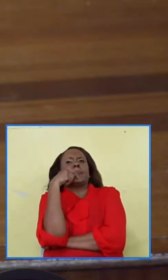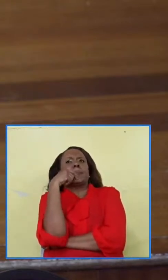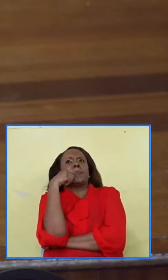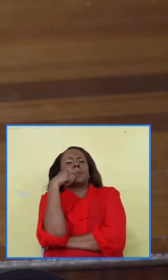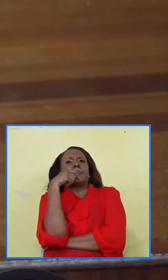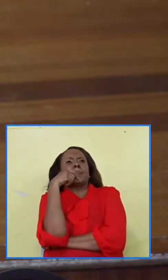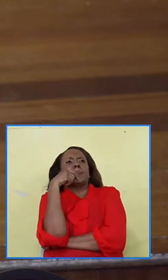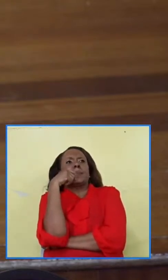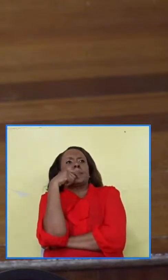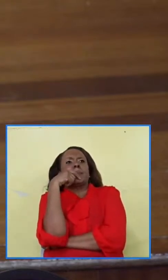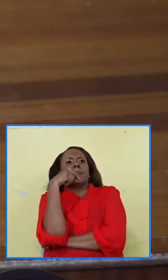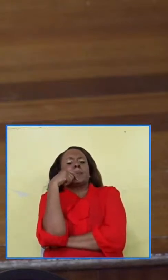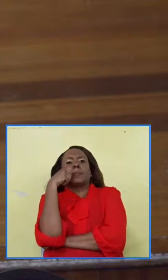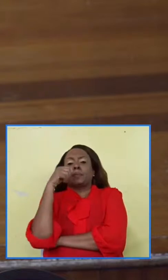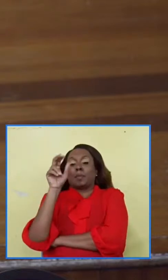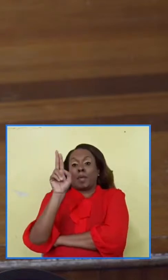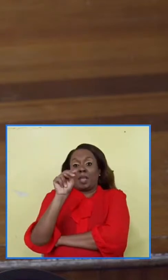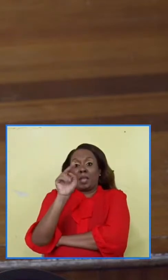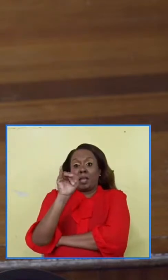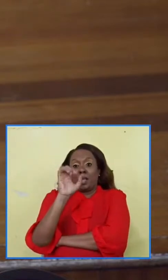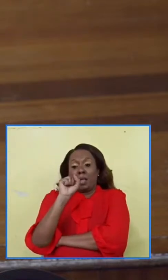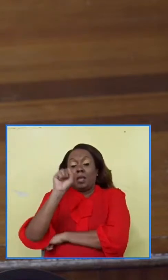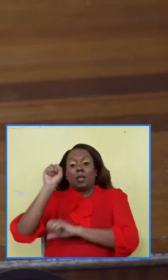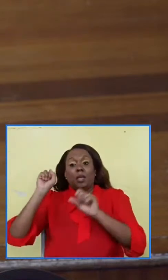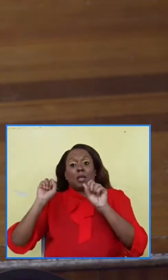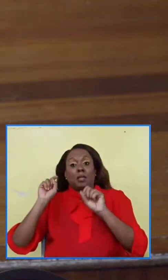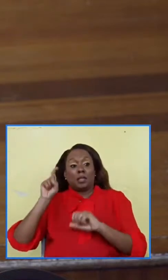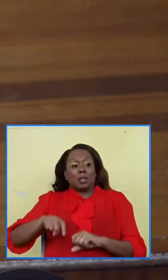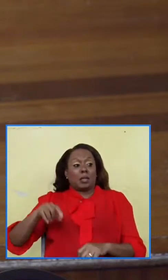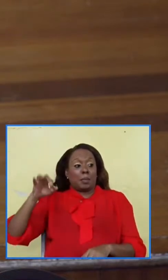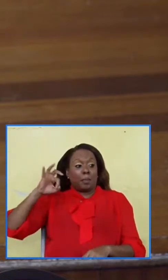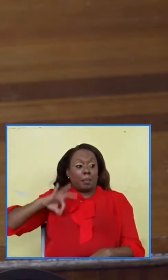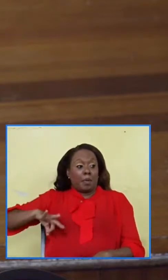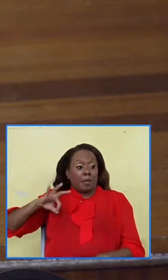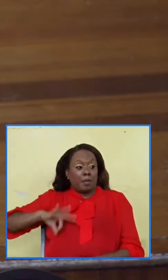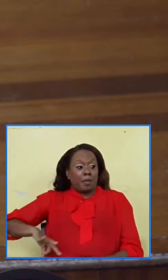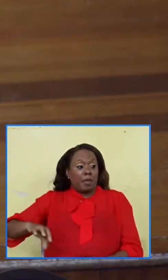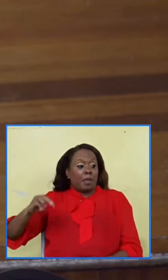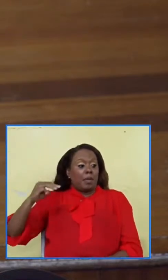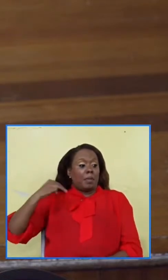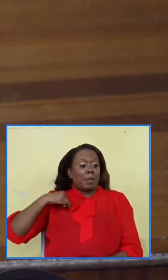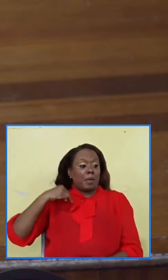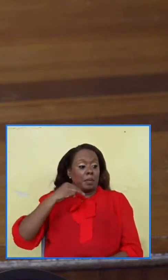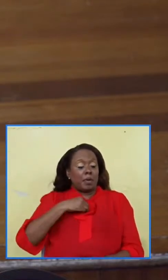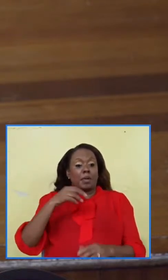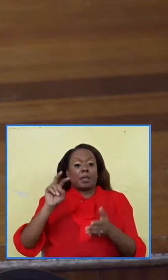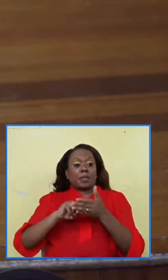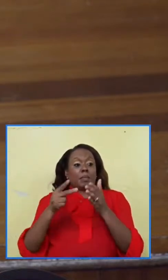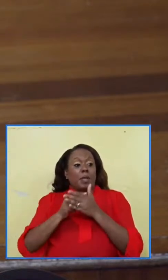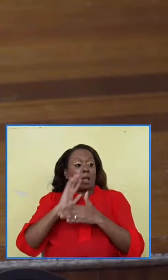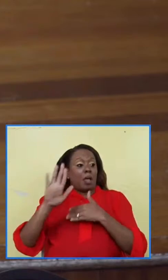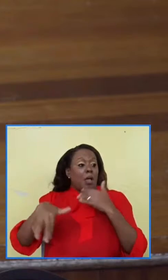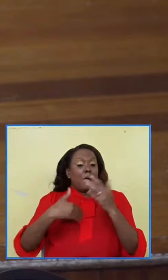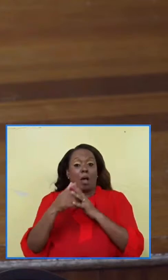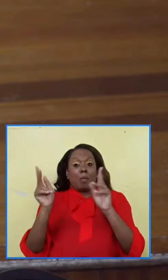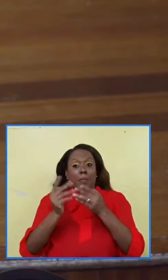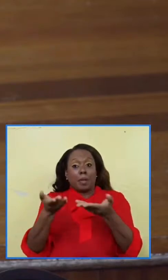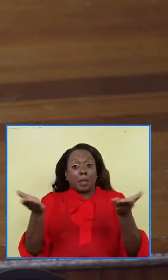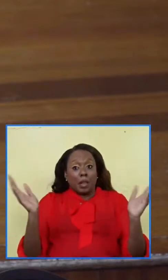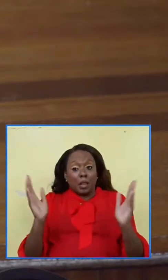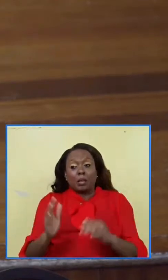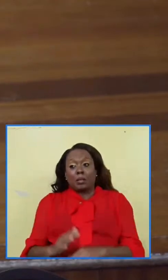the NIS should be operating for the benefit of the membership, which is everybody in here. What